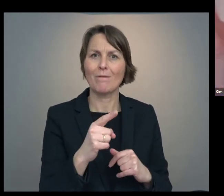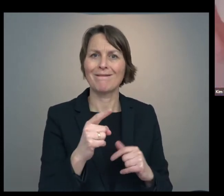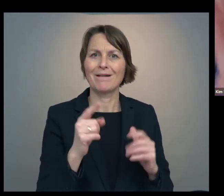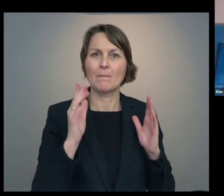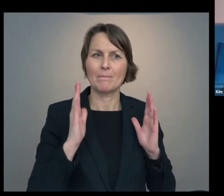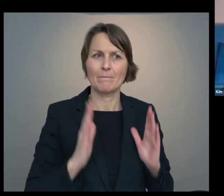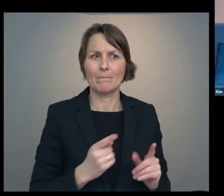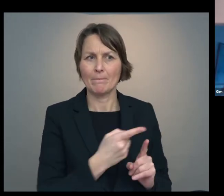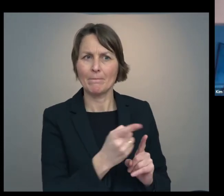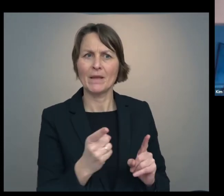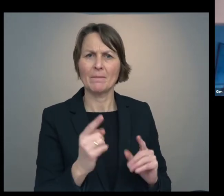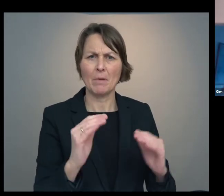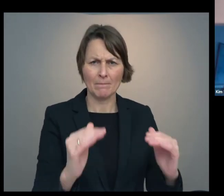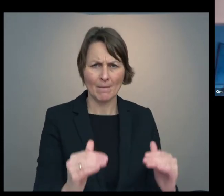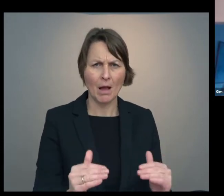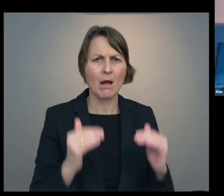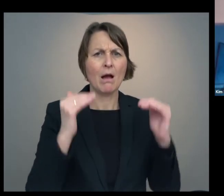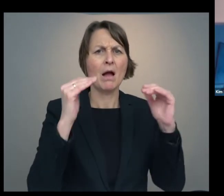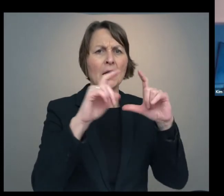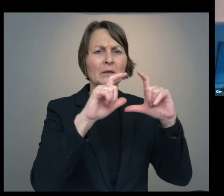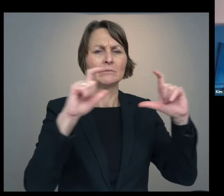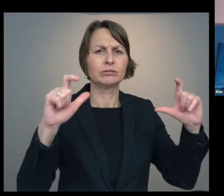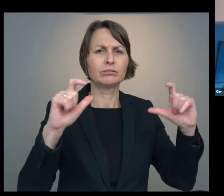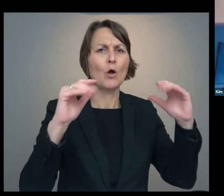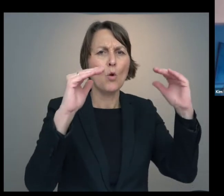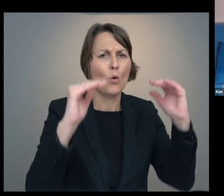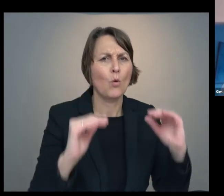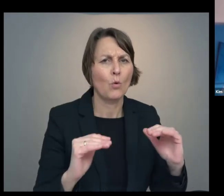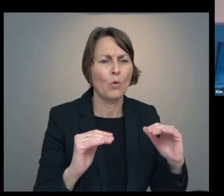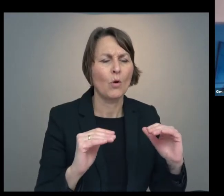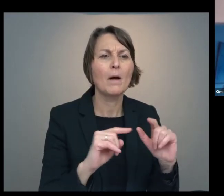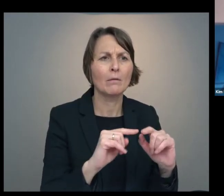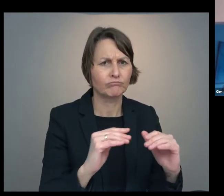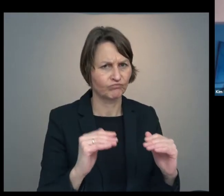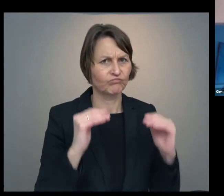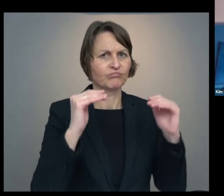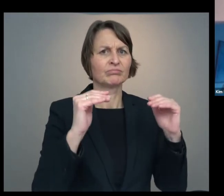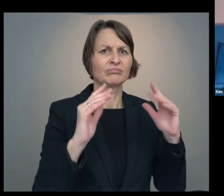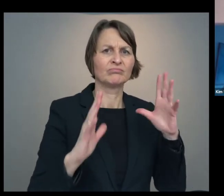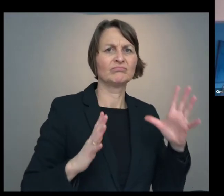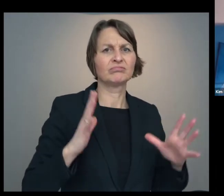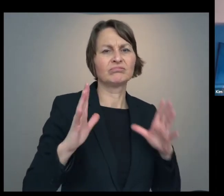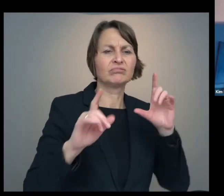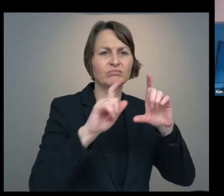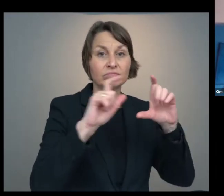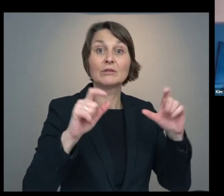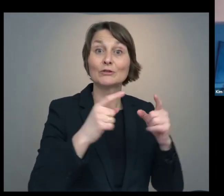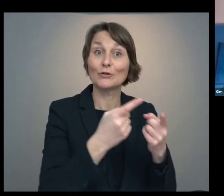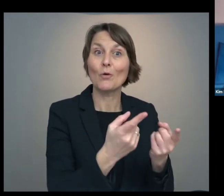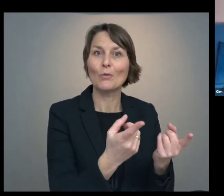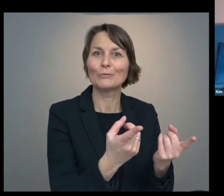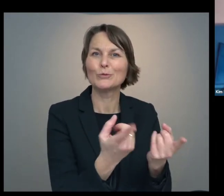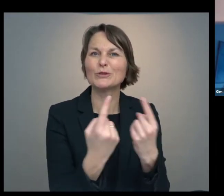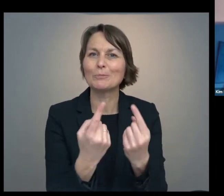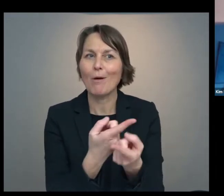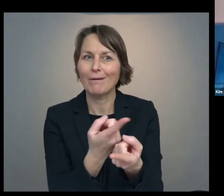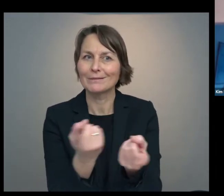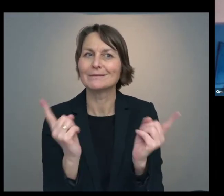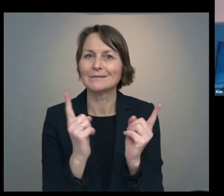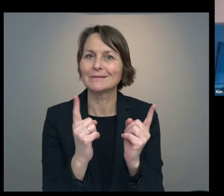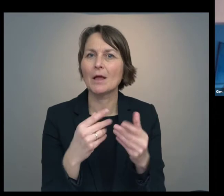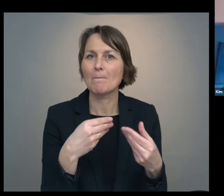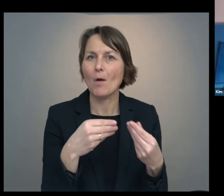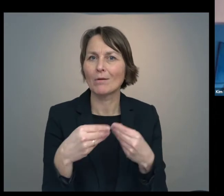high tiers clients we are getting than the low tiers. So that's how the market